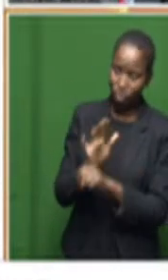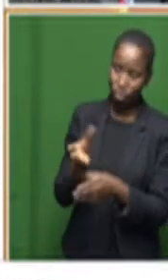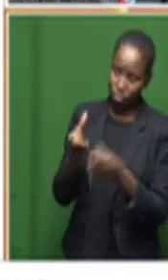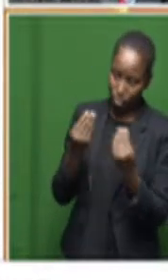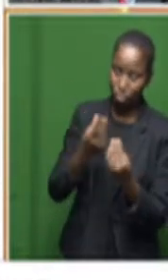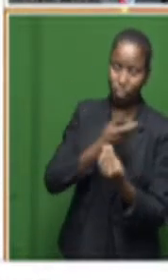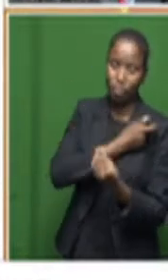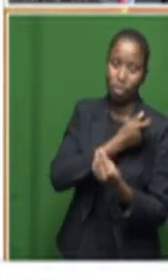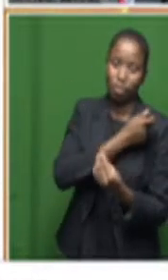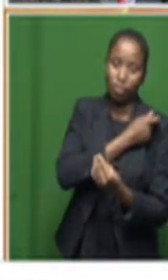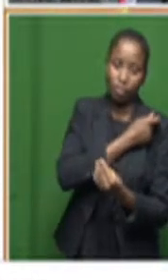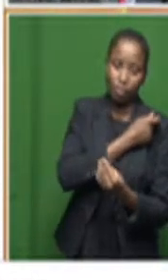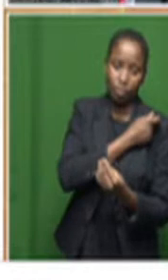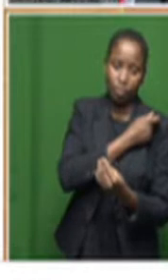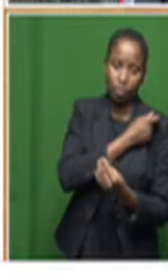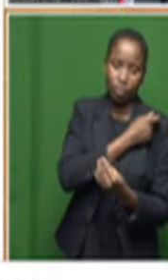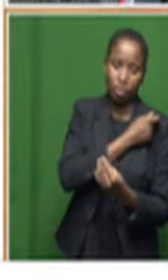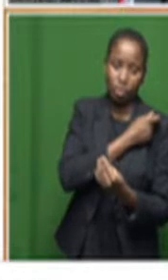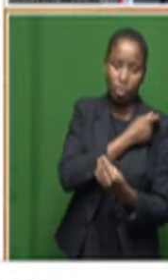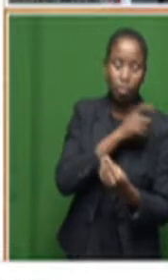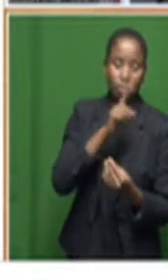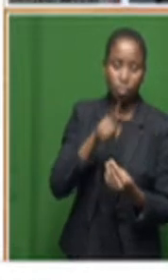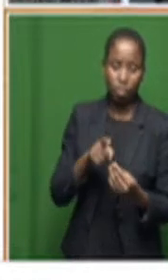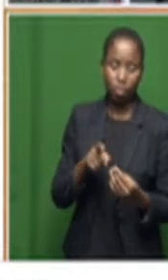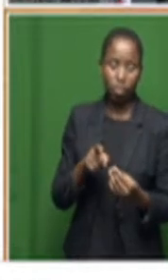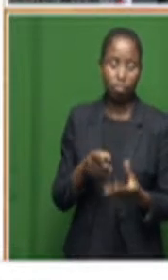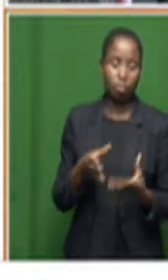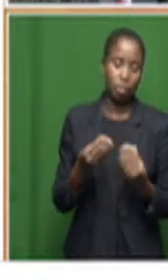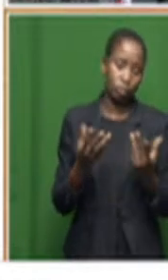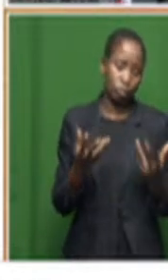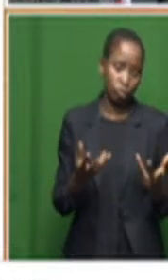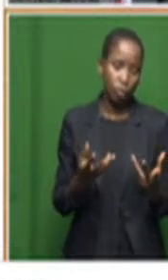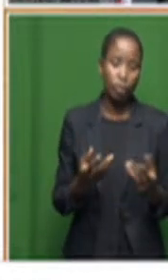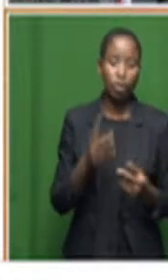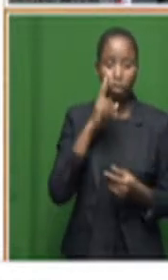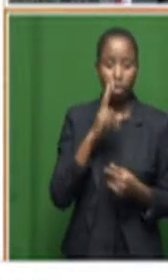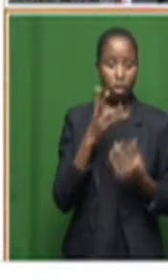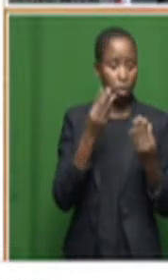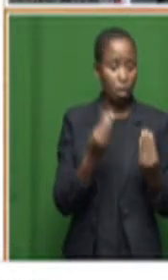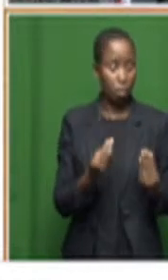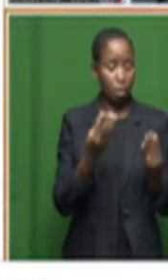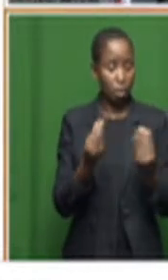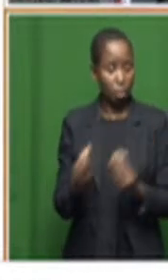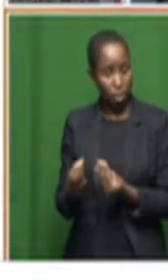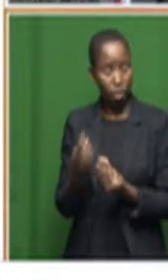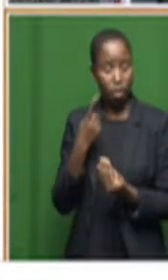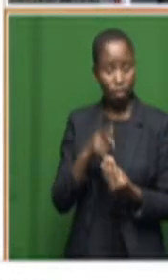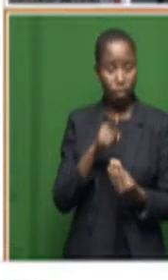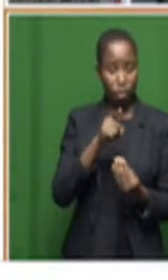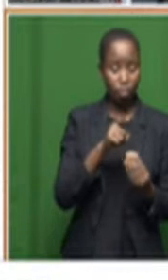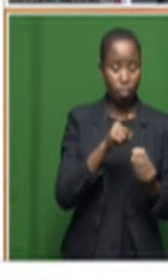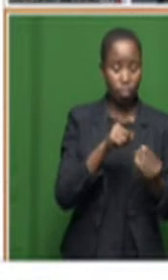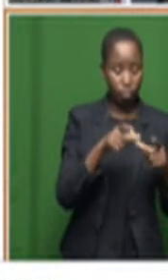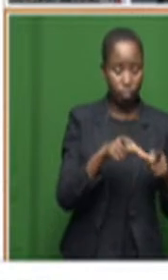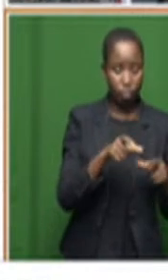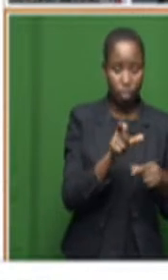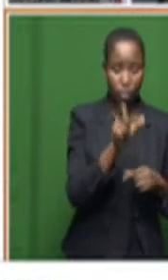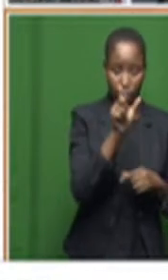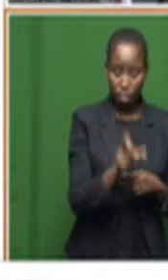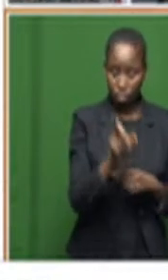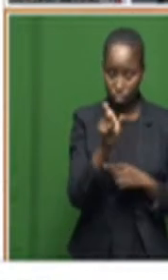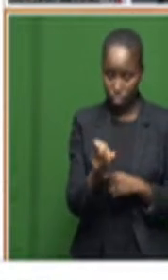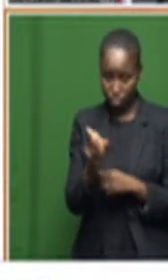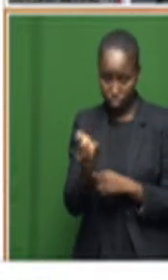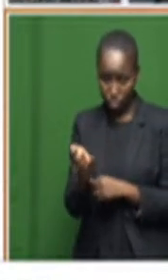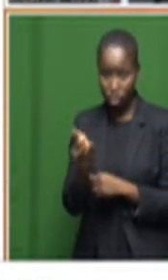the bar of this intent. We can see the figures relating to these bars and the relative distributions